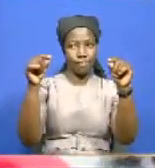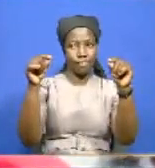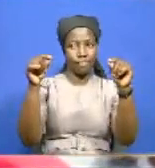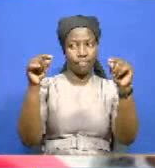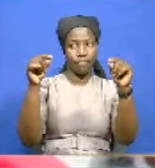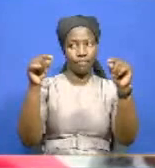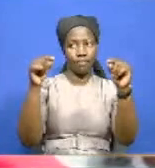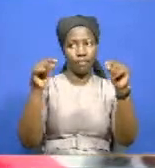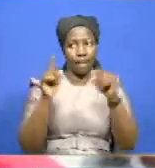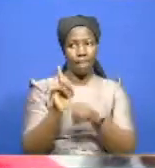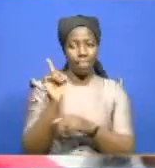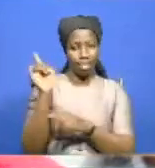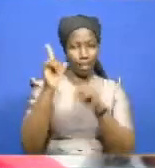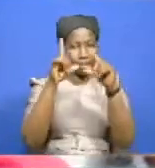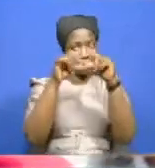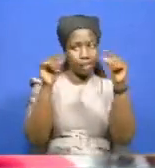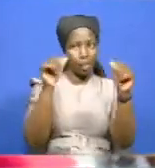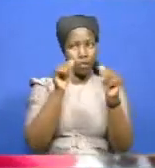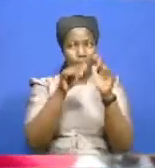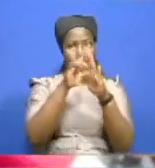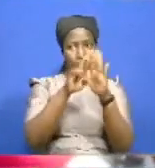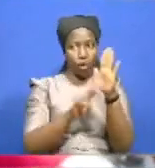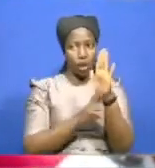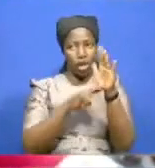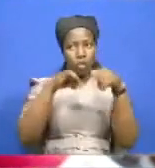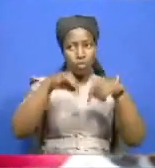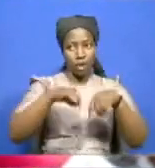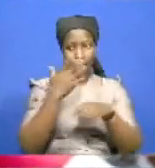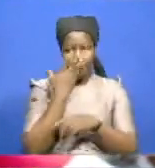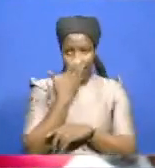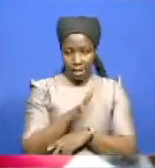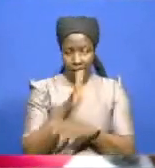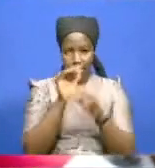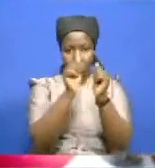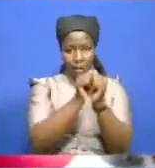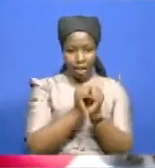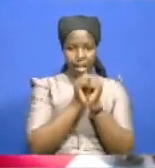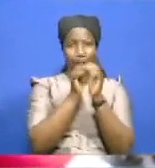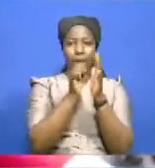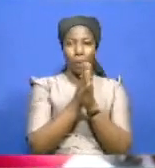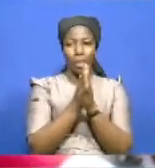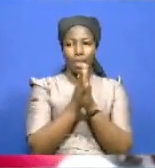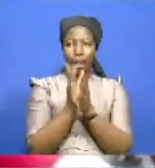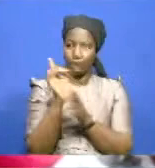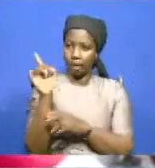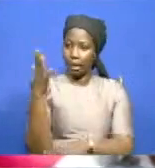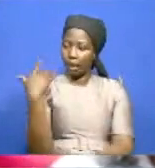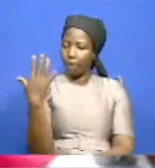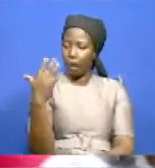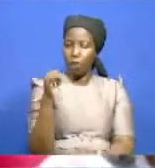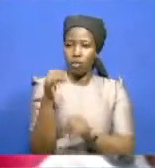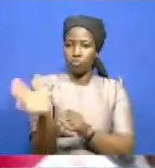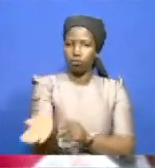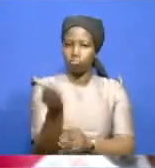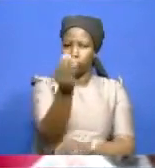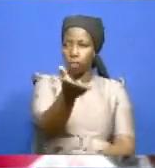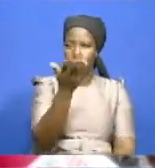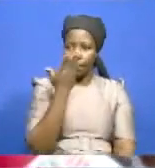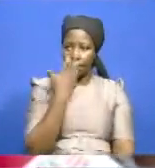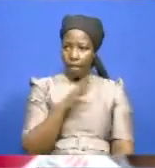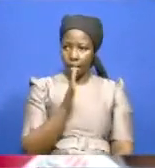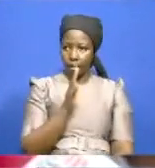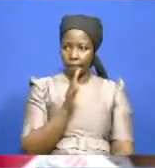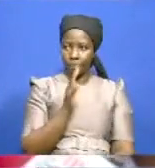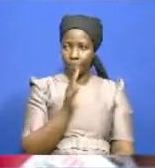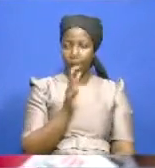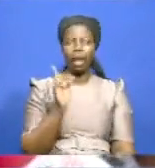And this statement that has been recorded today, together with this document that we presented,